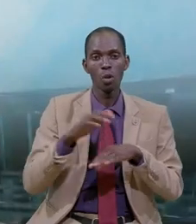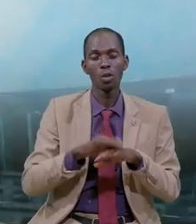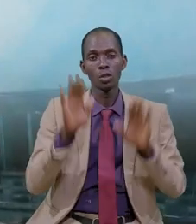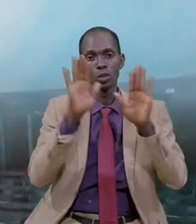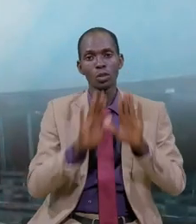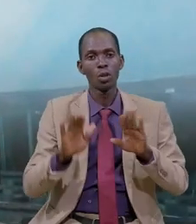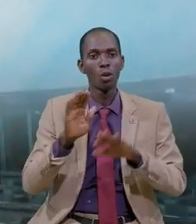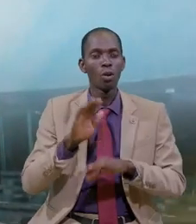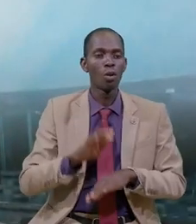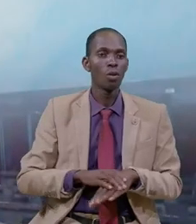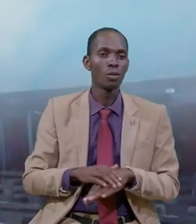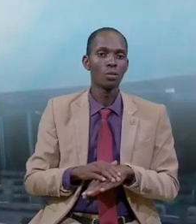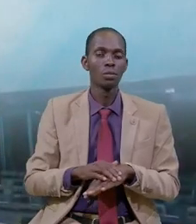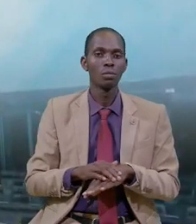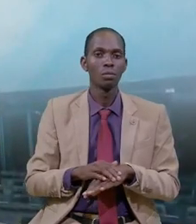4th